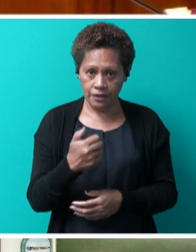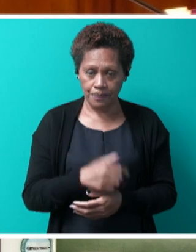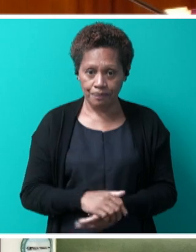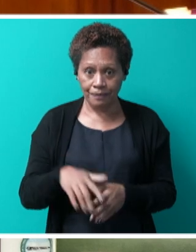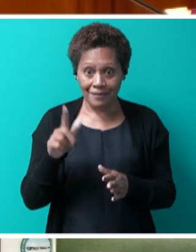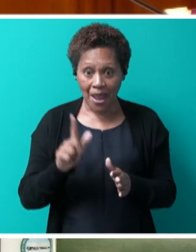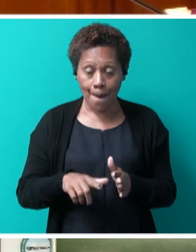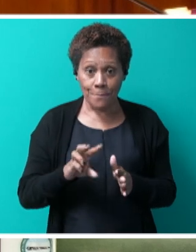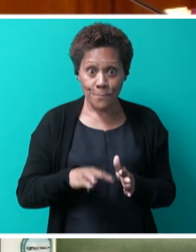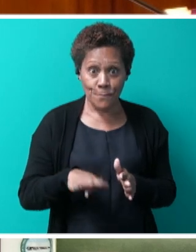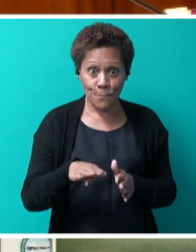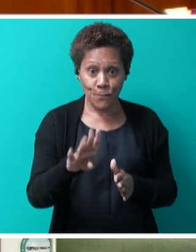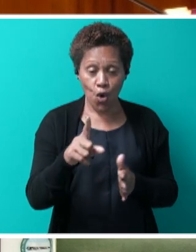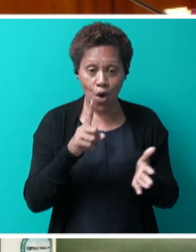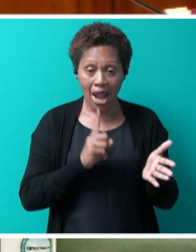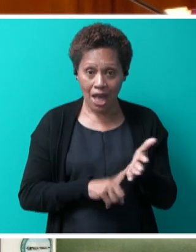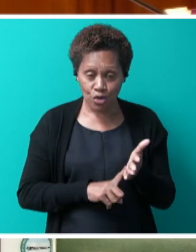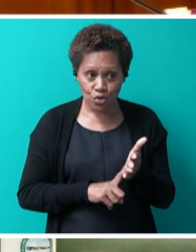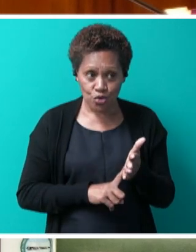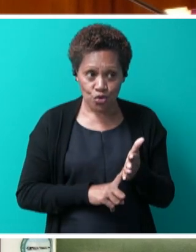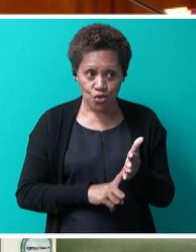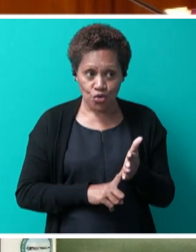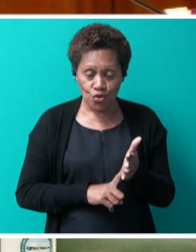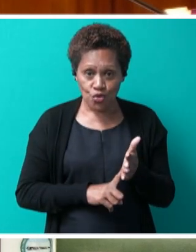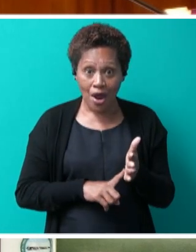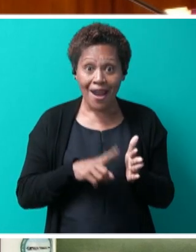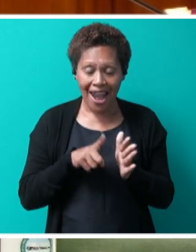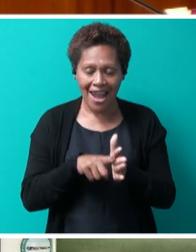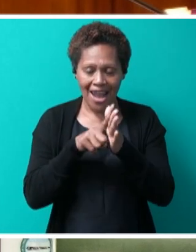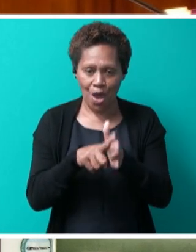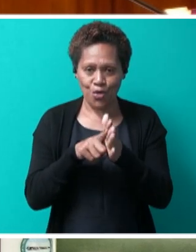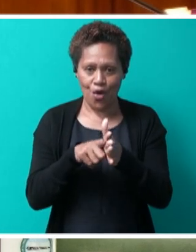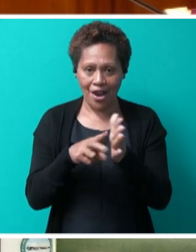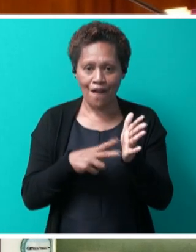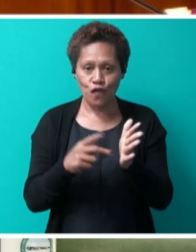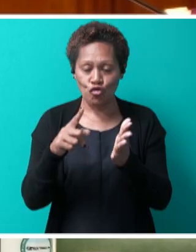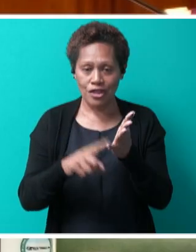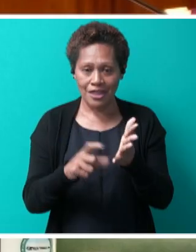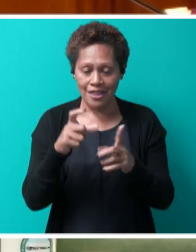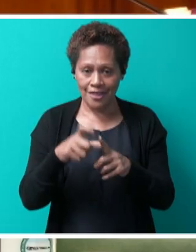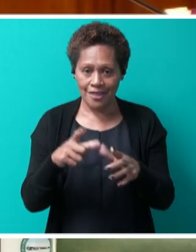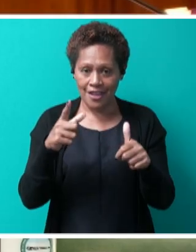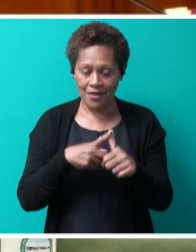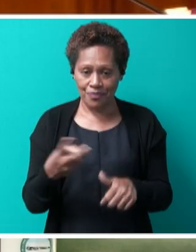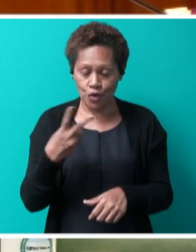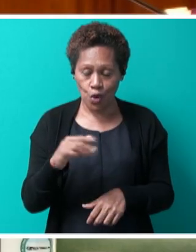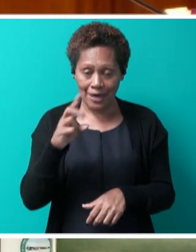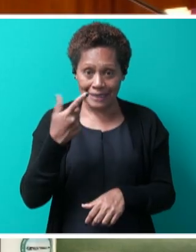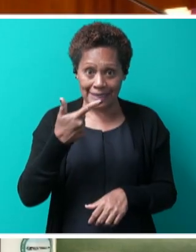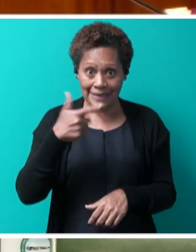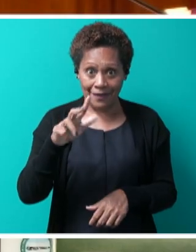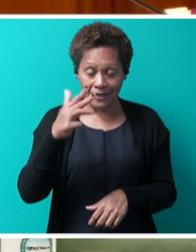Bua, Seoni in Nabuloa, Waiabi in Lowaki, Bundalutoka, a total of 278 public inquiries were